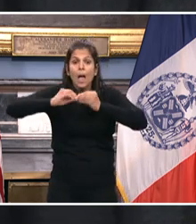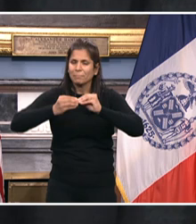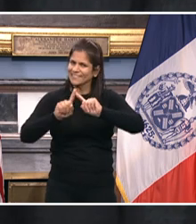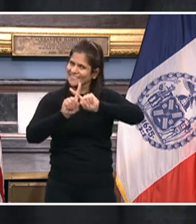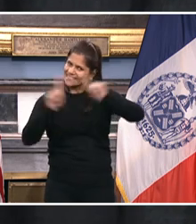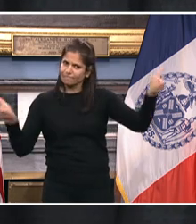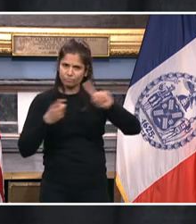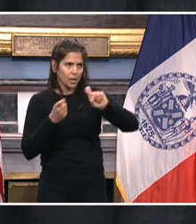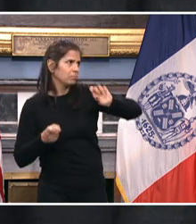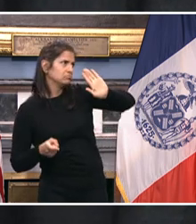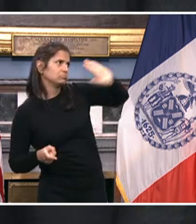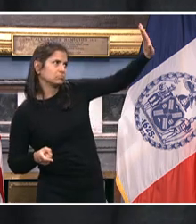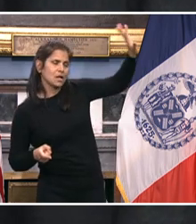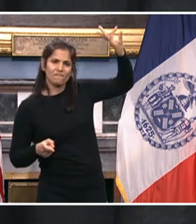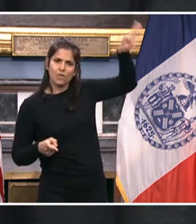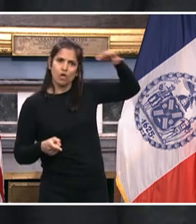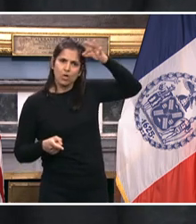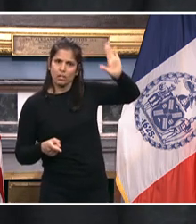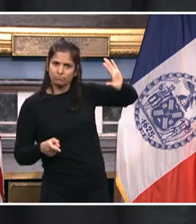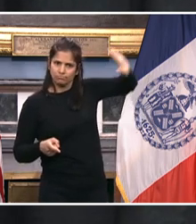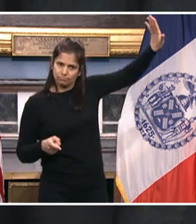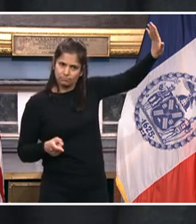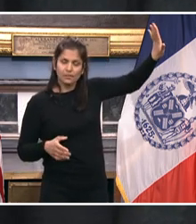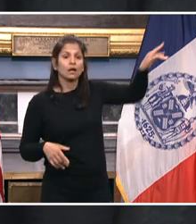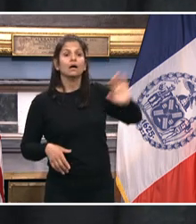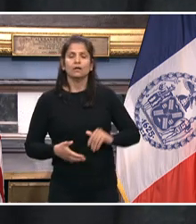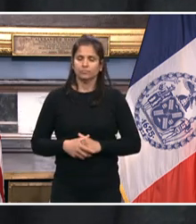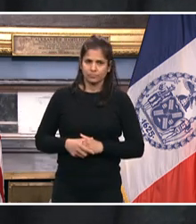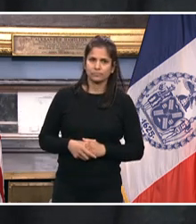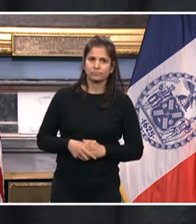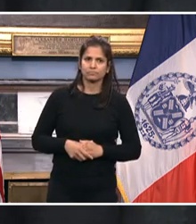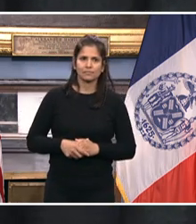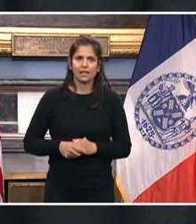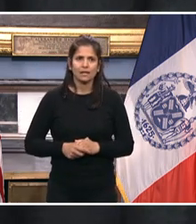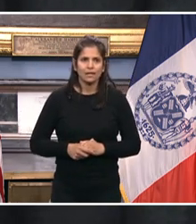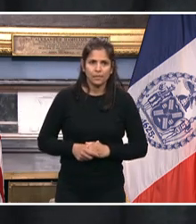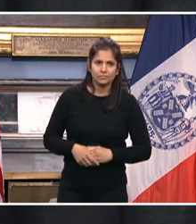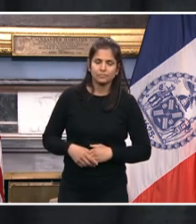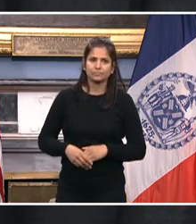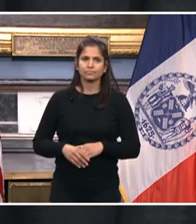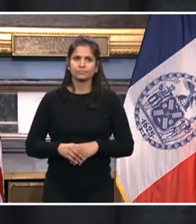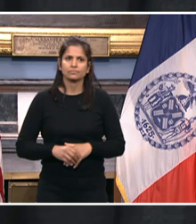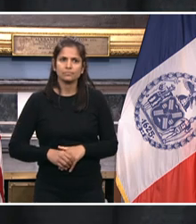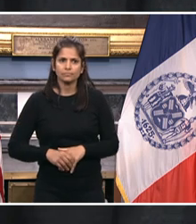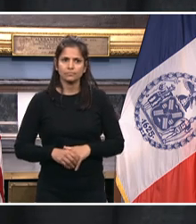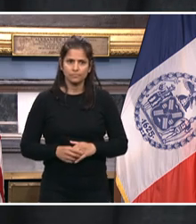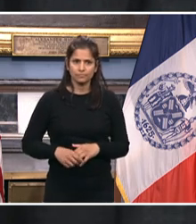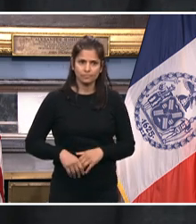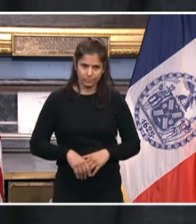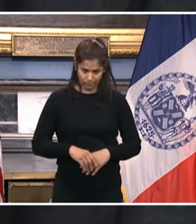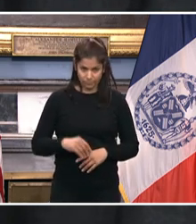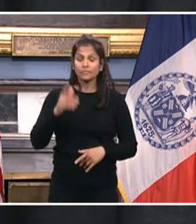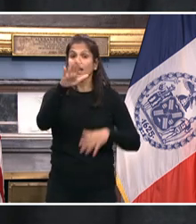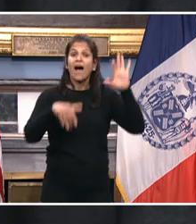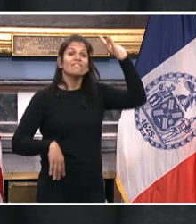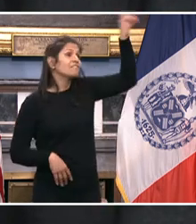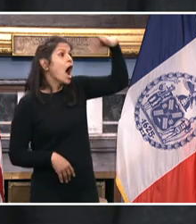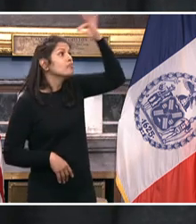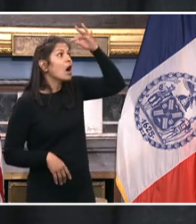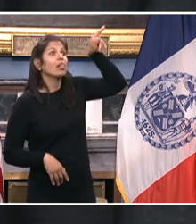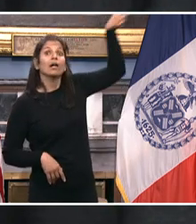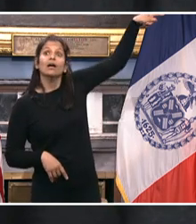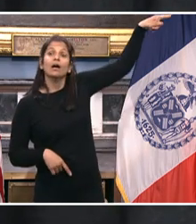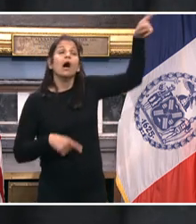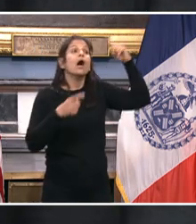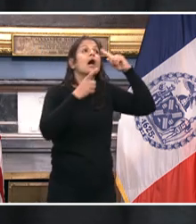the story of January and February in the United States of America, that the president did not acknowledge